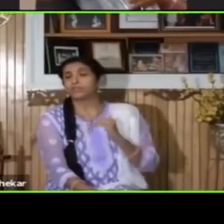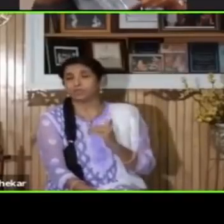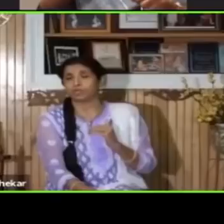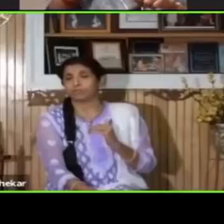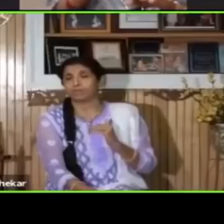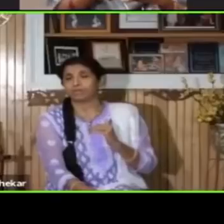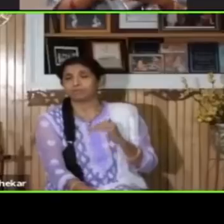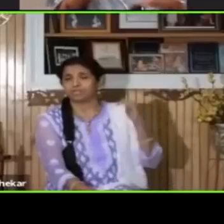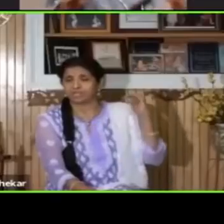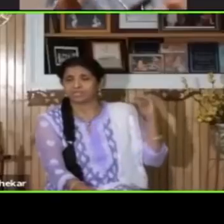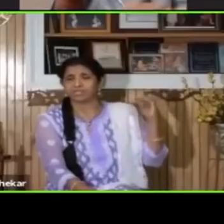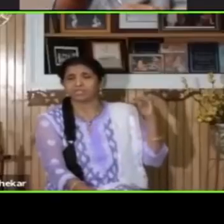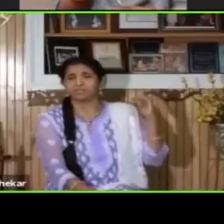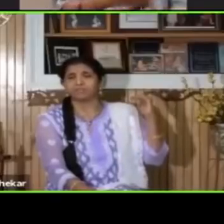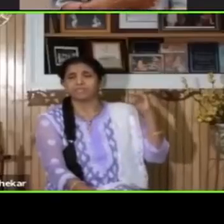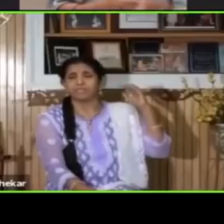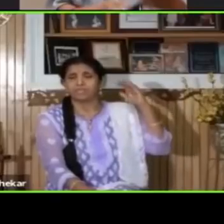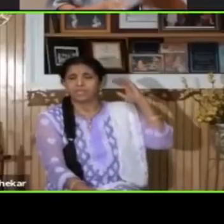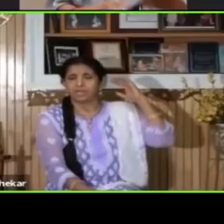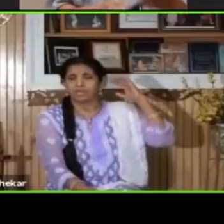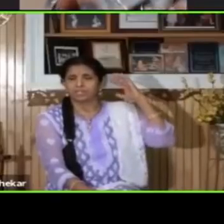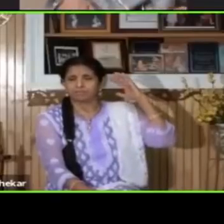not just in North America, but India,